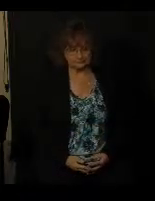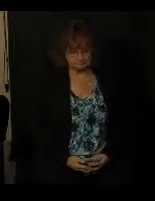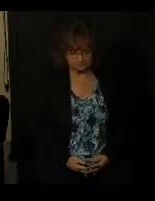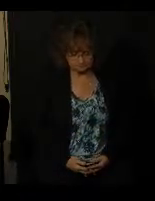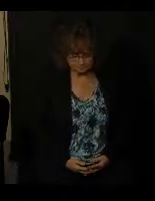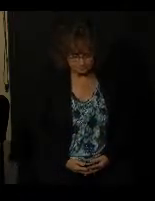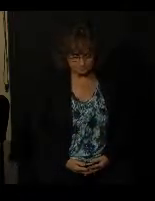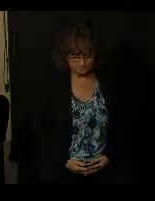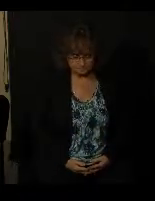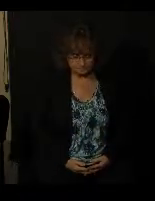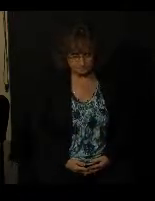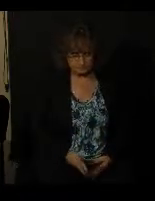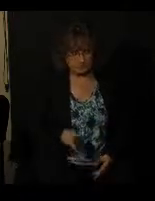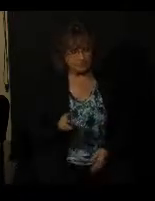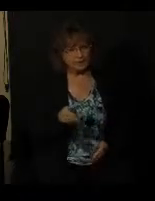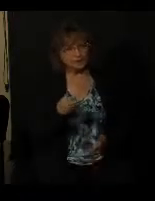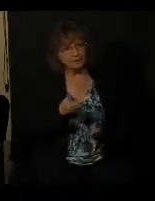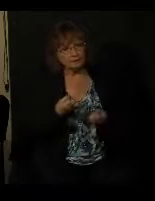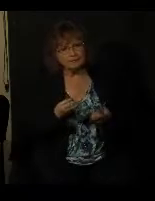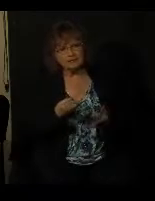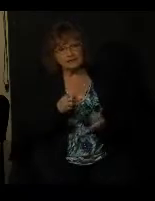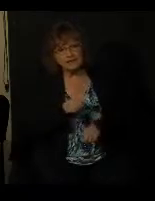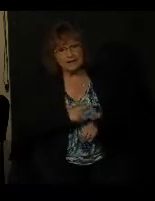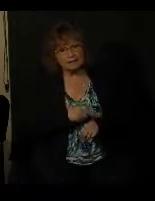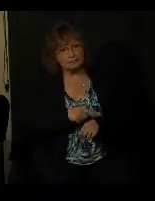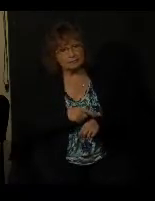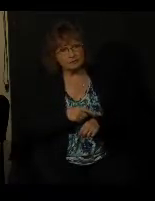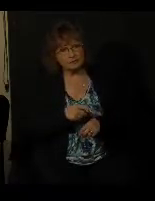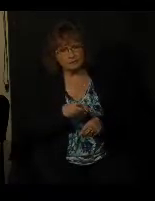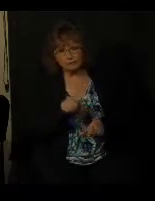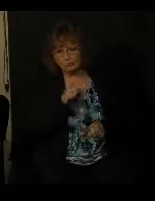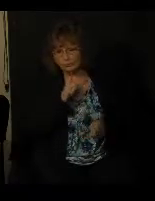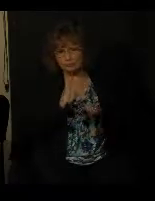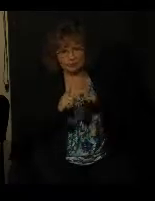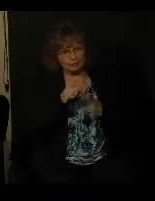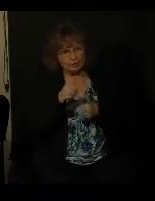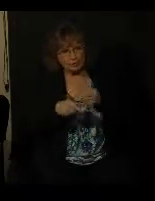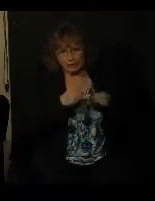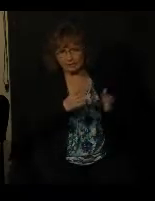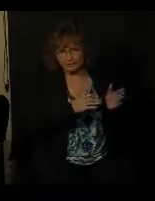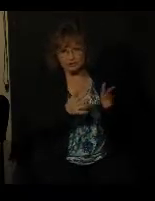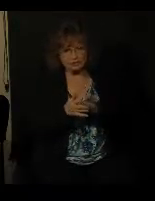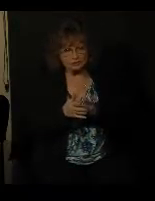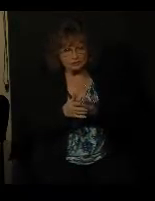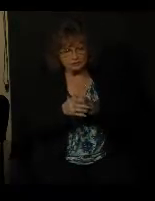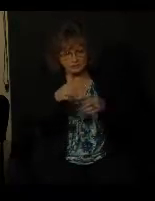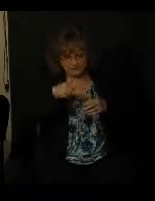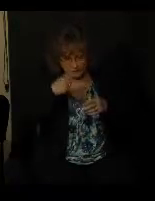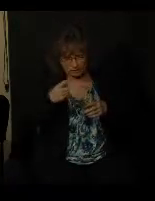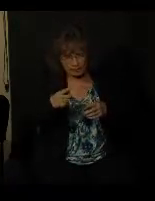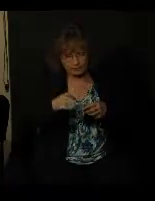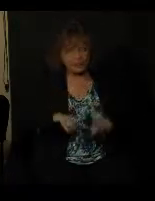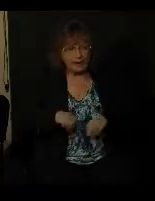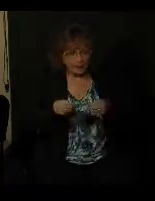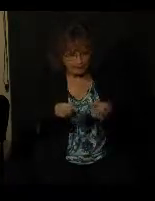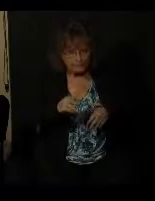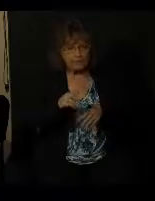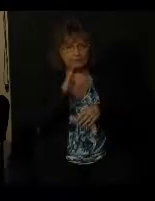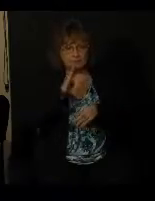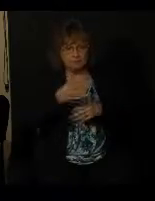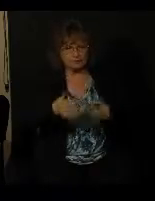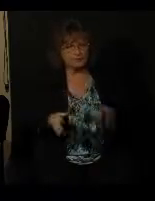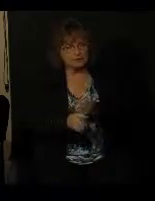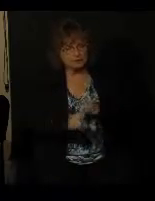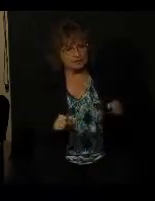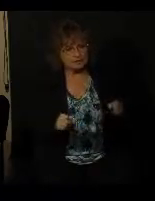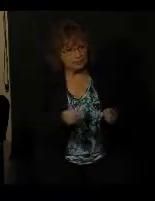it. Well, he says they're not rejecting you, they're rejecting me. But anyway, I used to just,